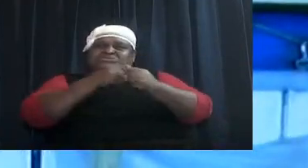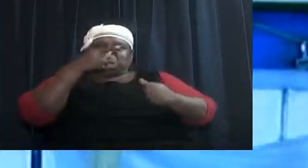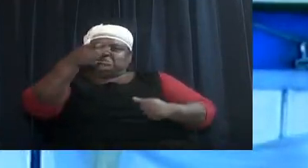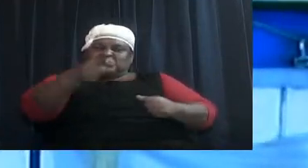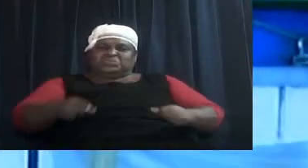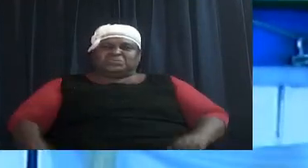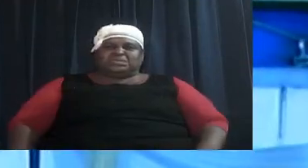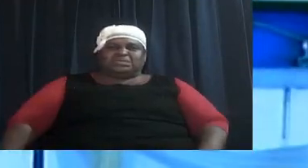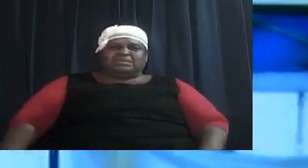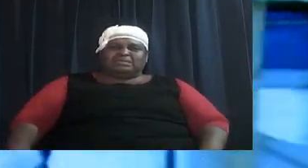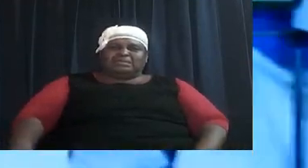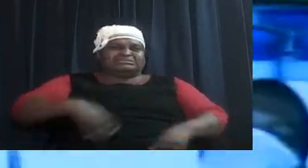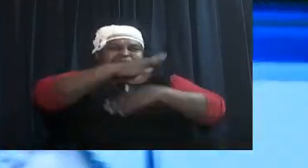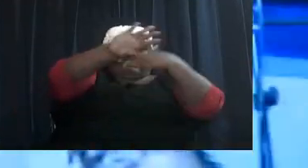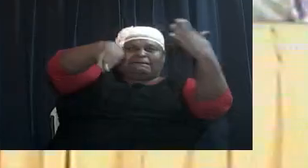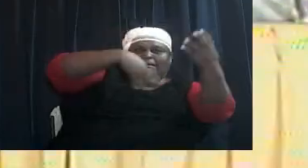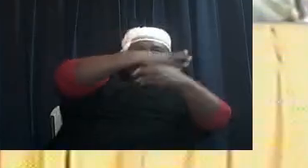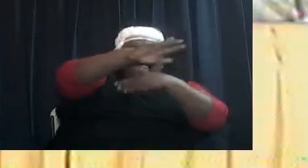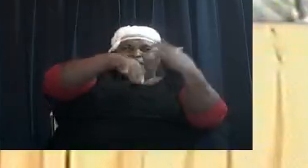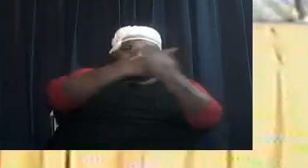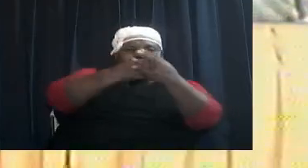It's just about God.